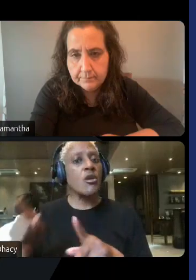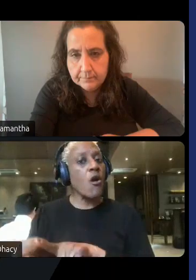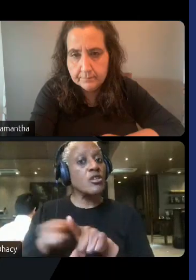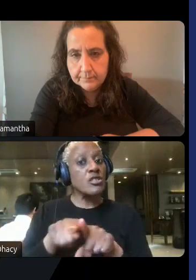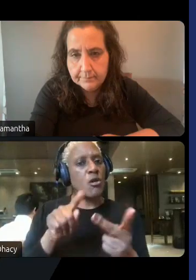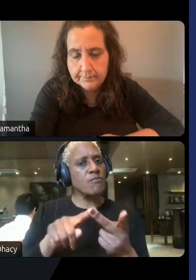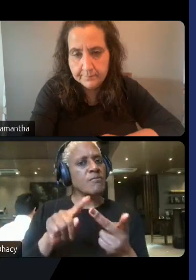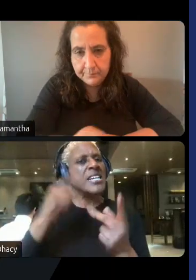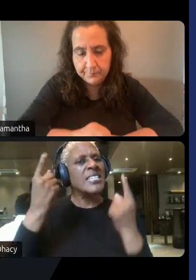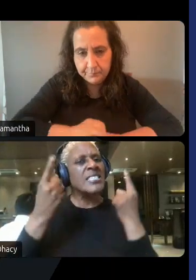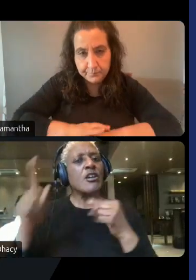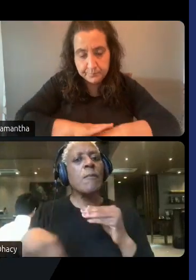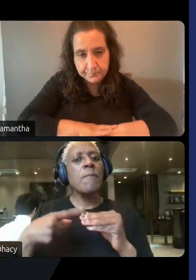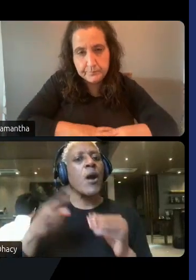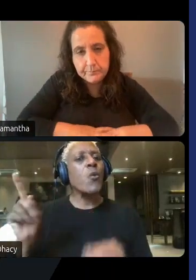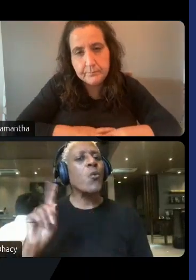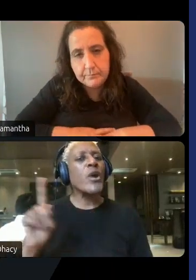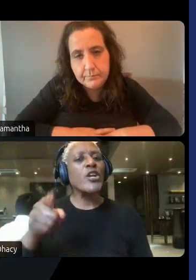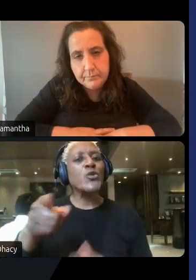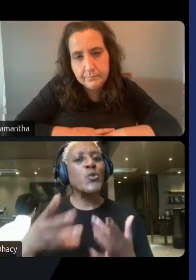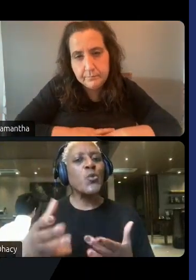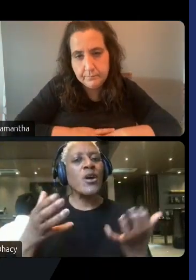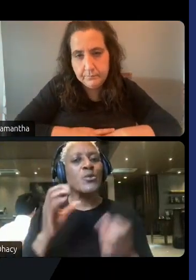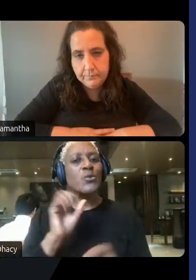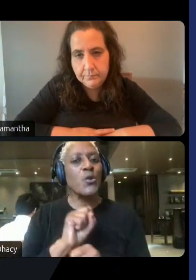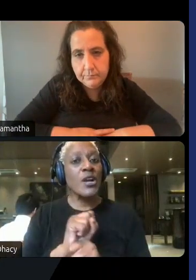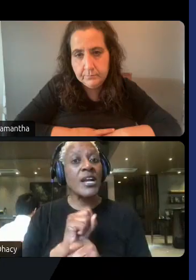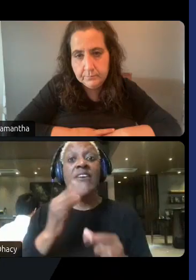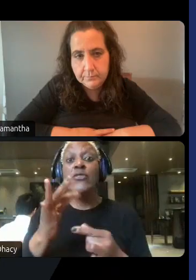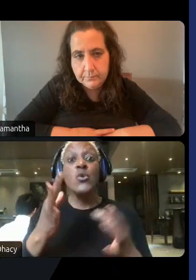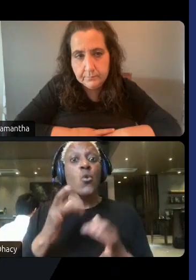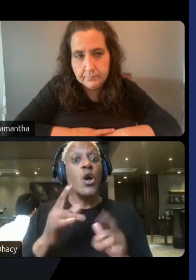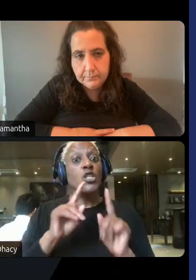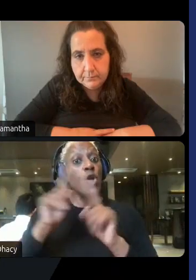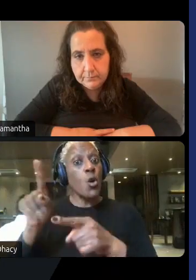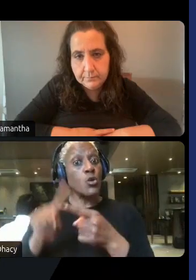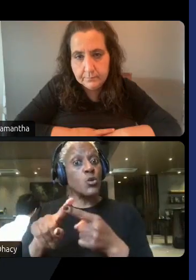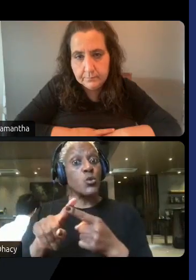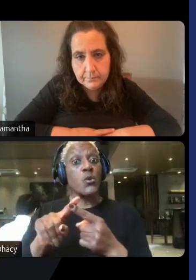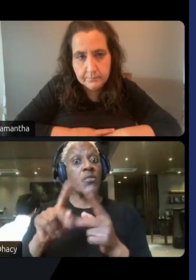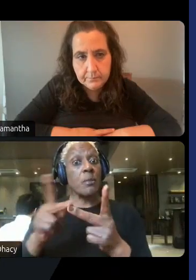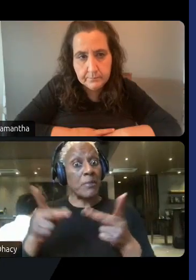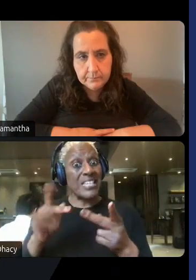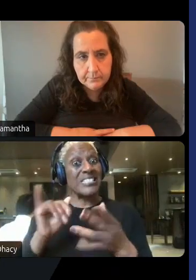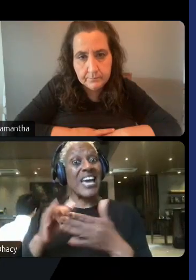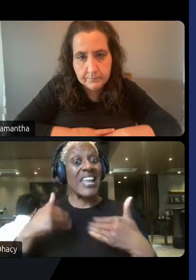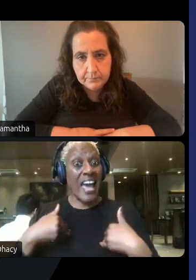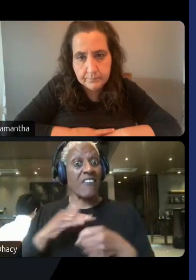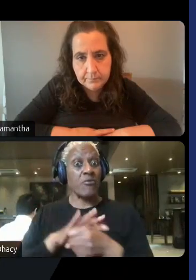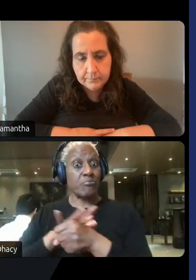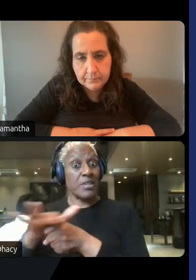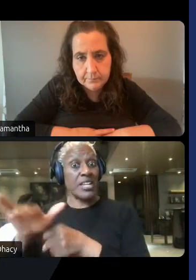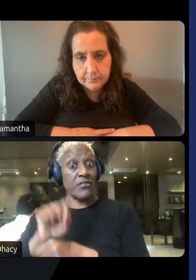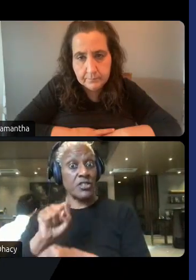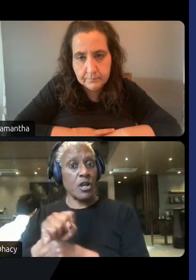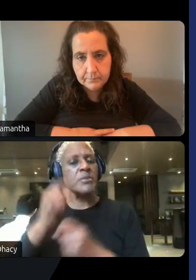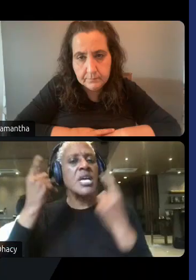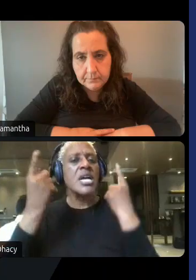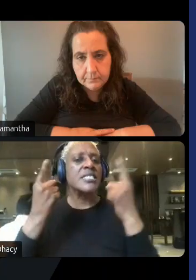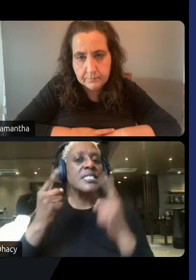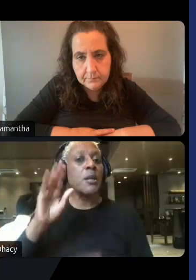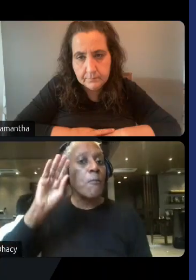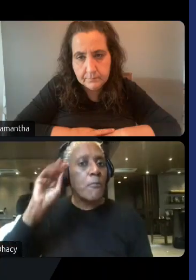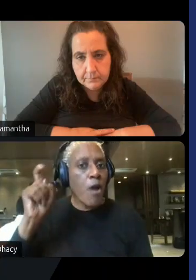looking for a position. If you want to go where the jobs are, consider teaching positions in the Bronx and